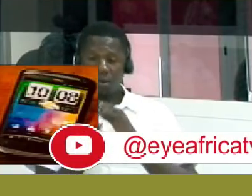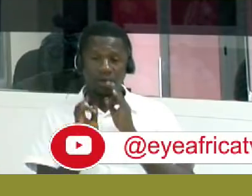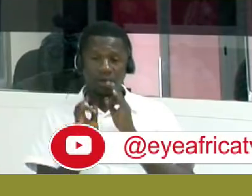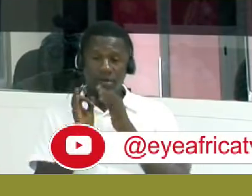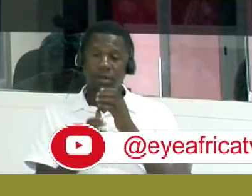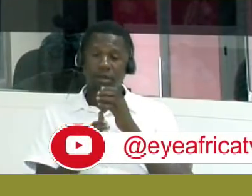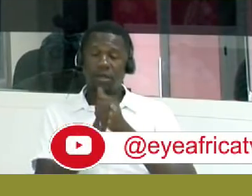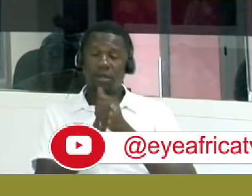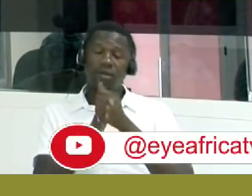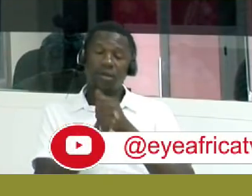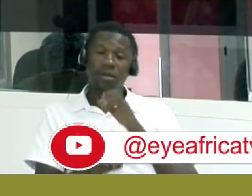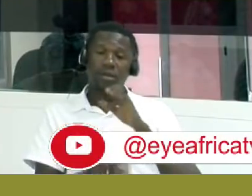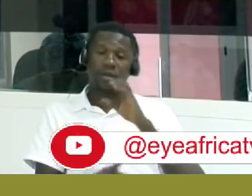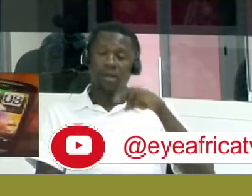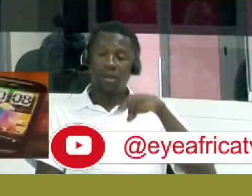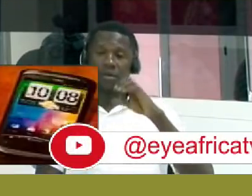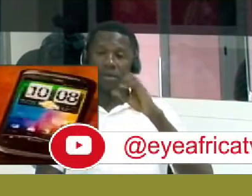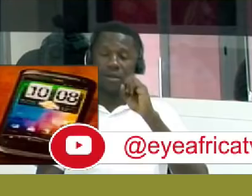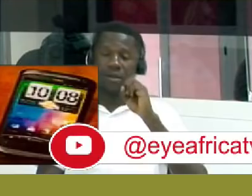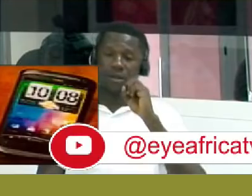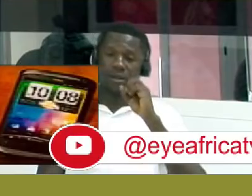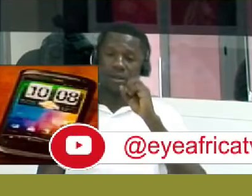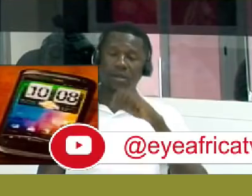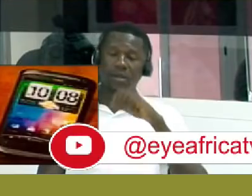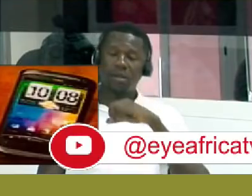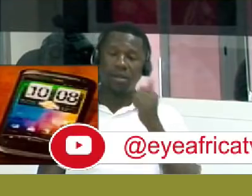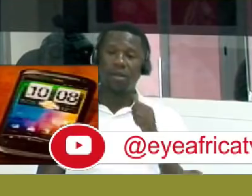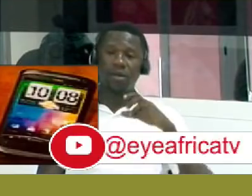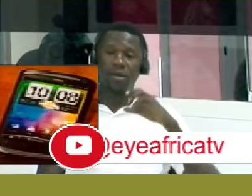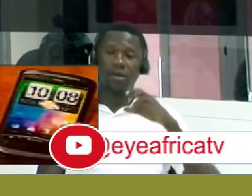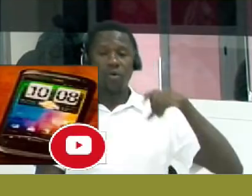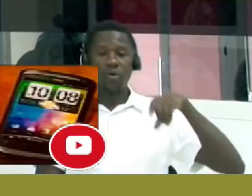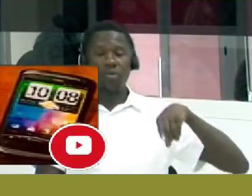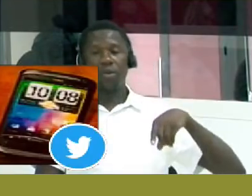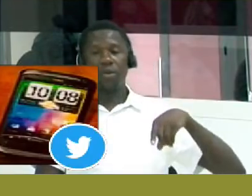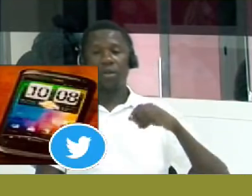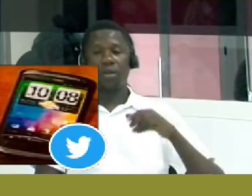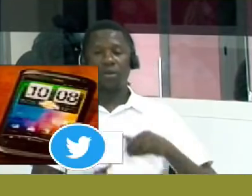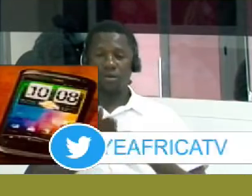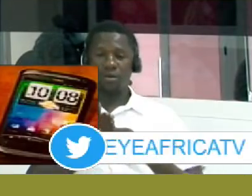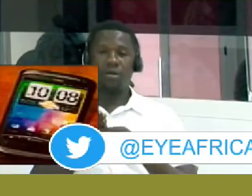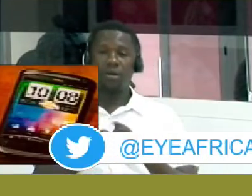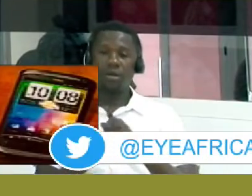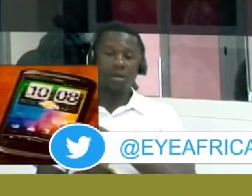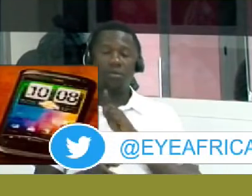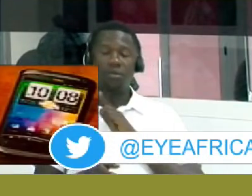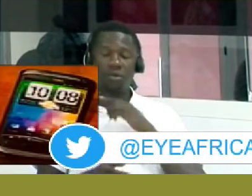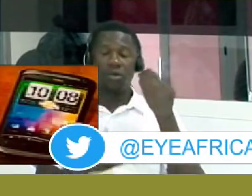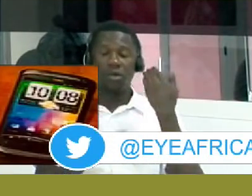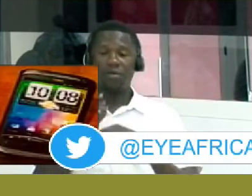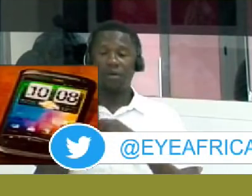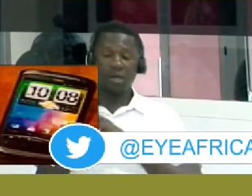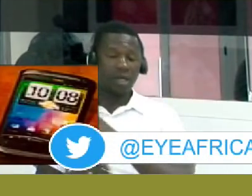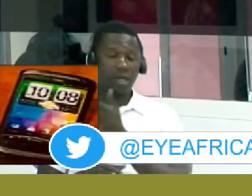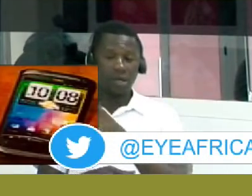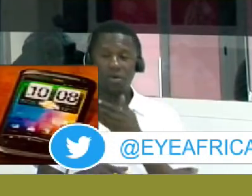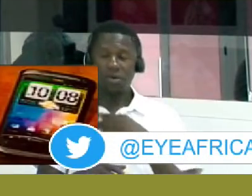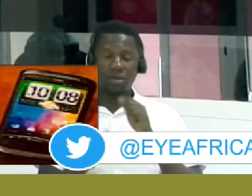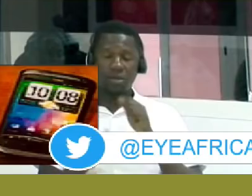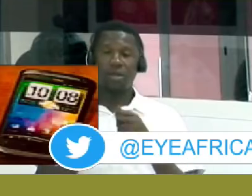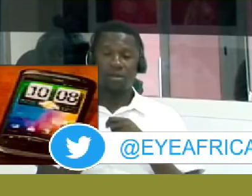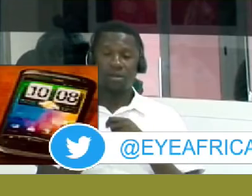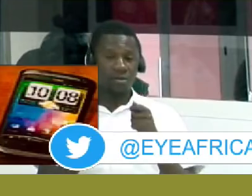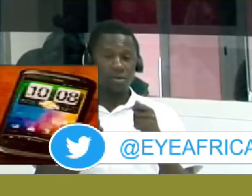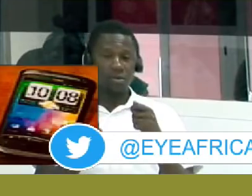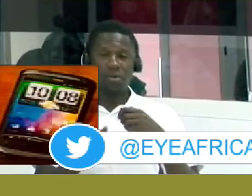the CMC and the operations commander that they must never, under any circumstance, malhandle the